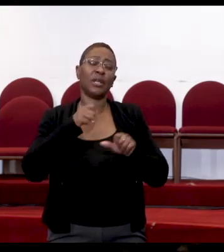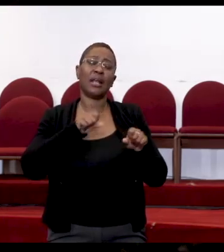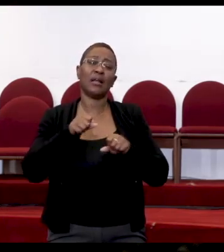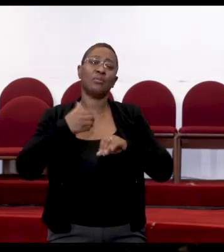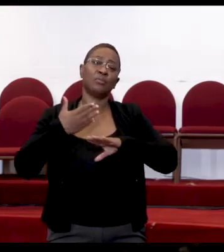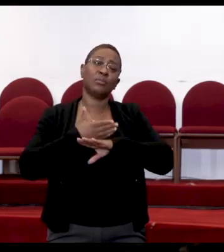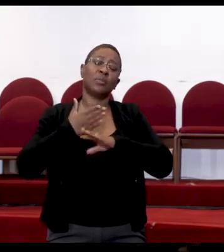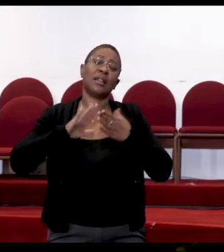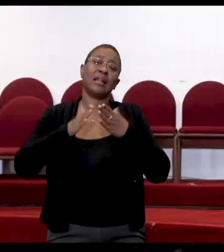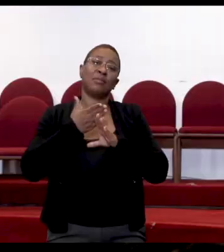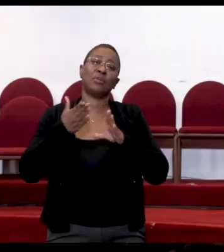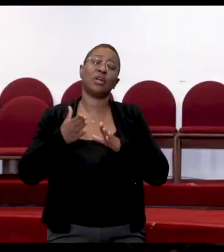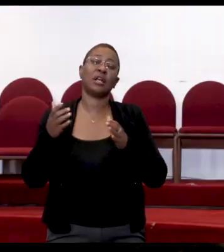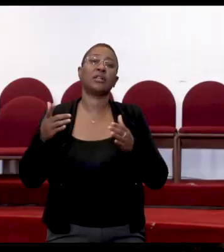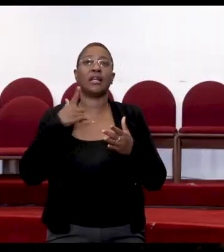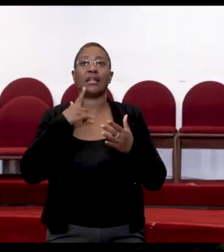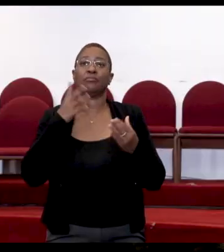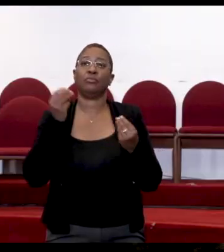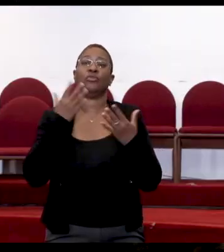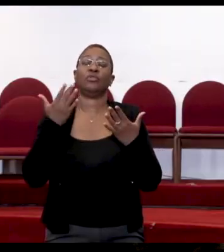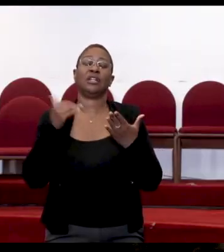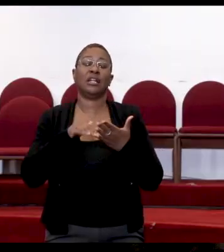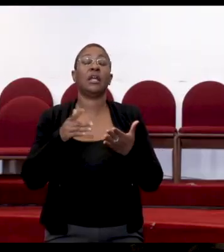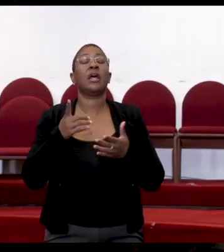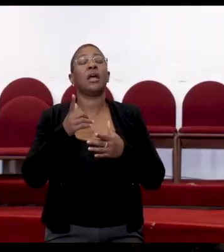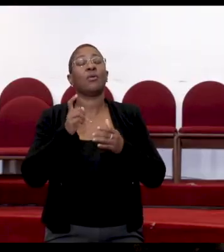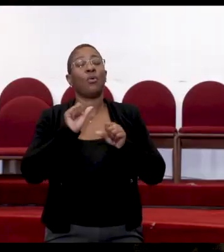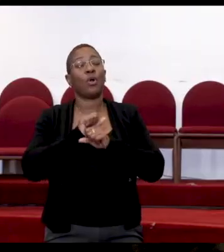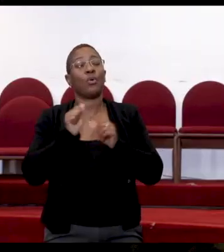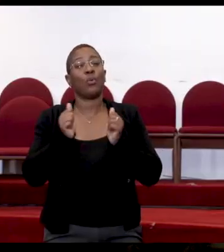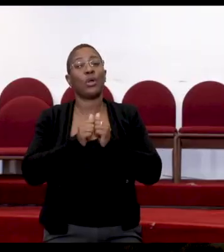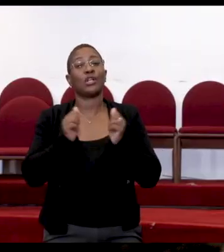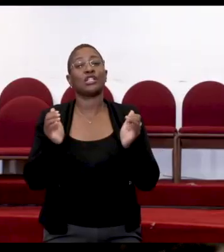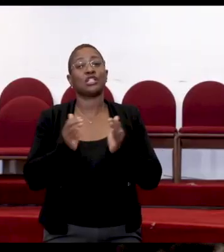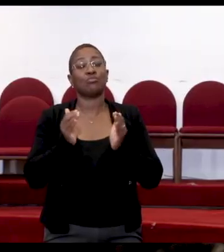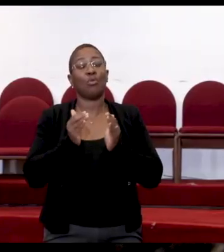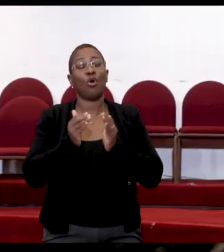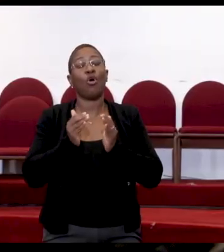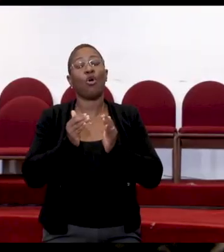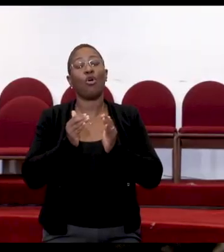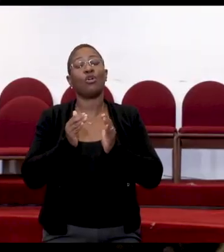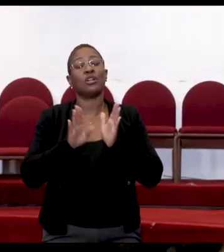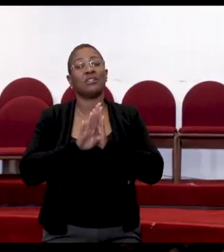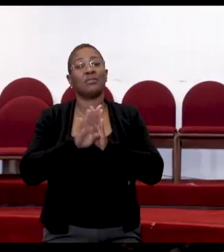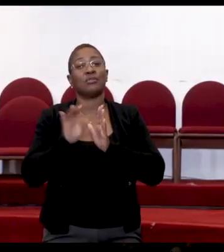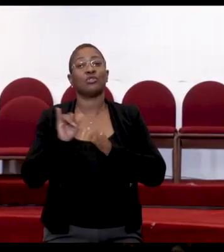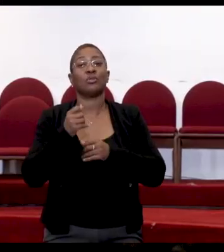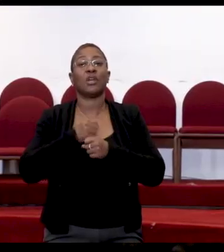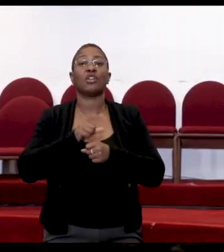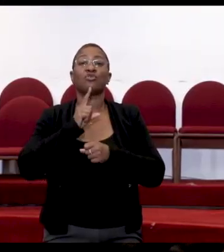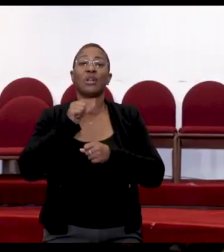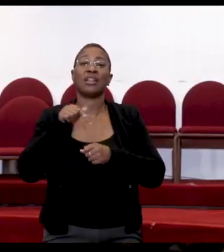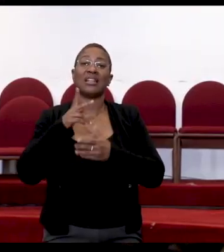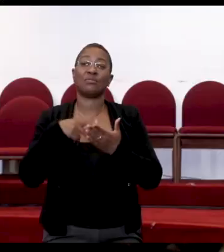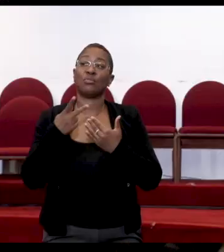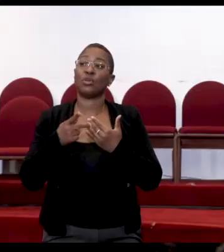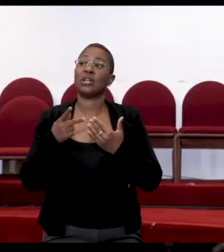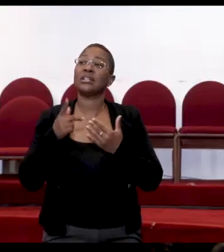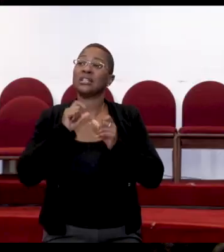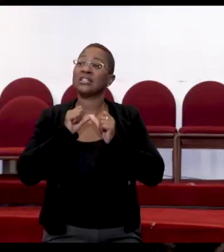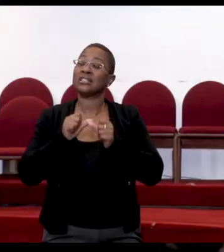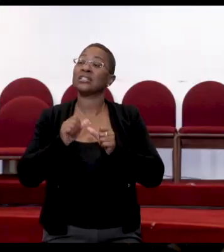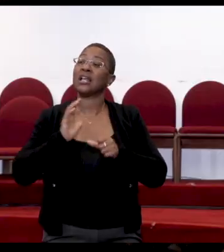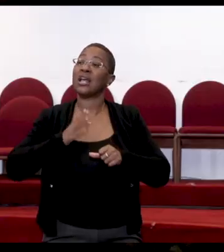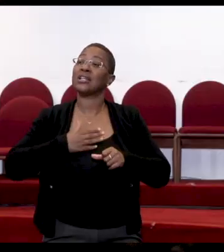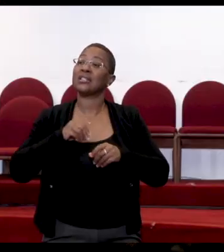bring it back. So, and then working with small micro developers as well too. So just want to make sure that these initiatives continues because it's us in the